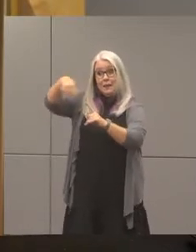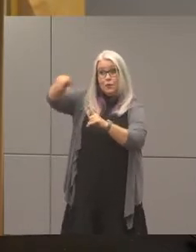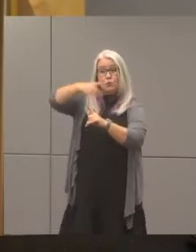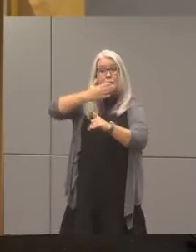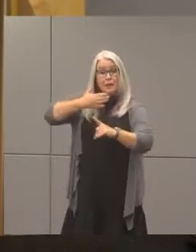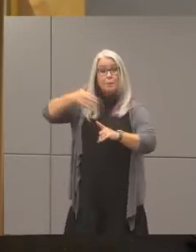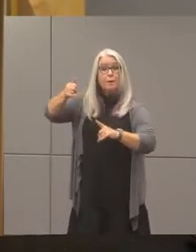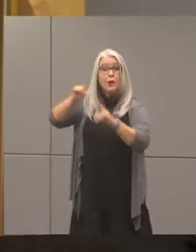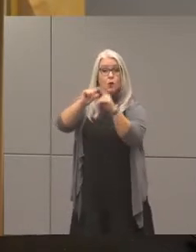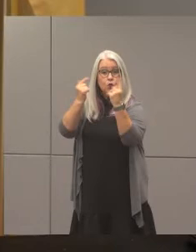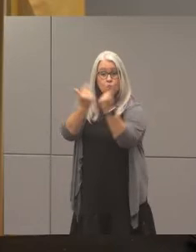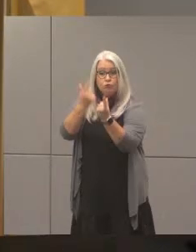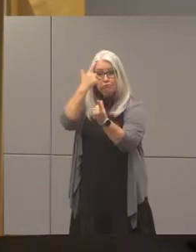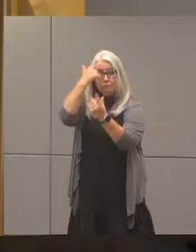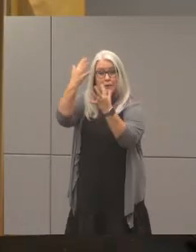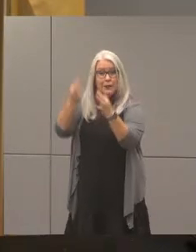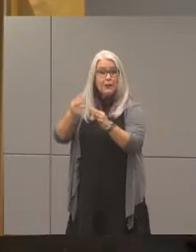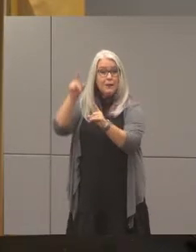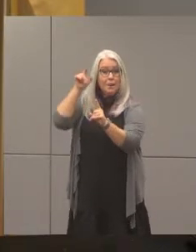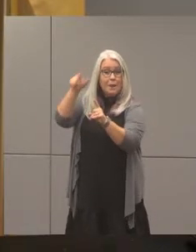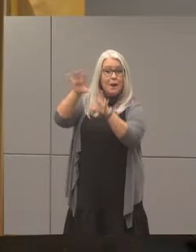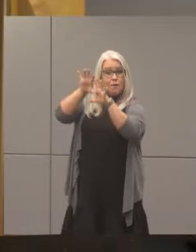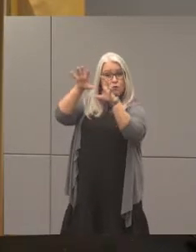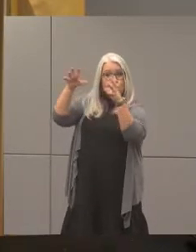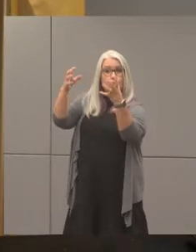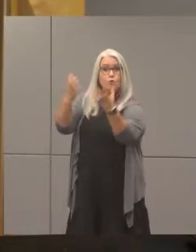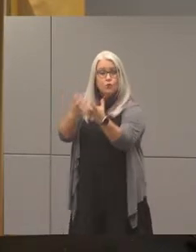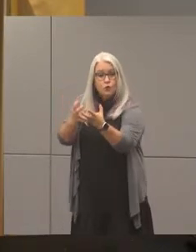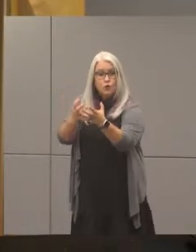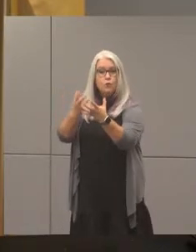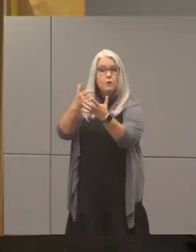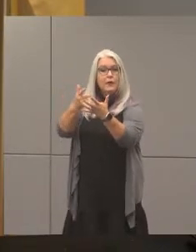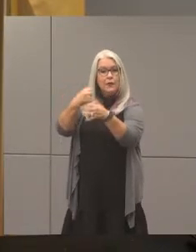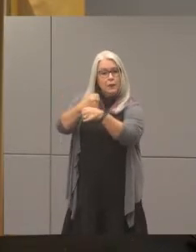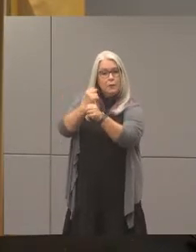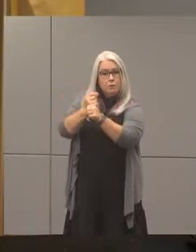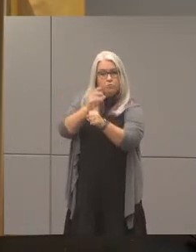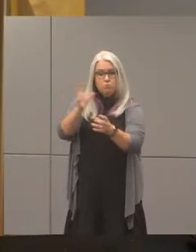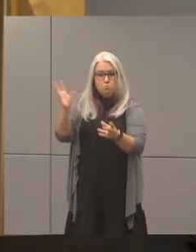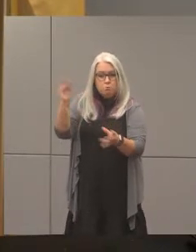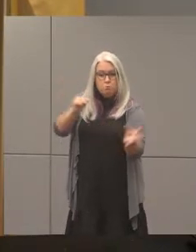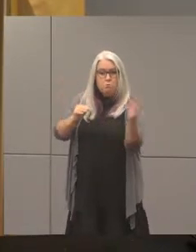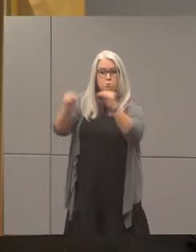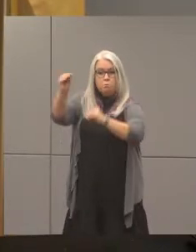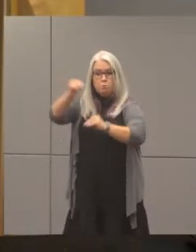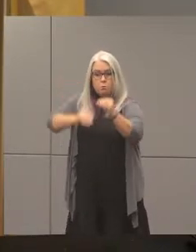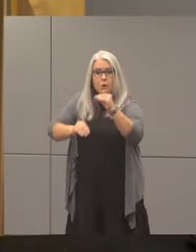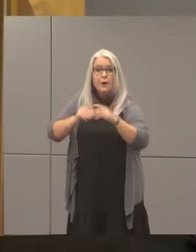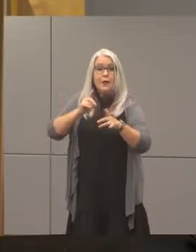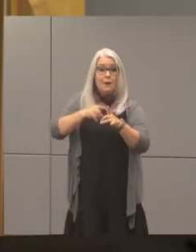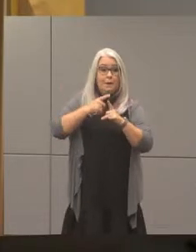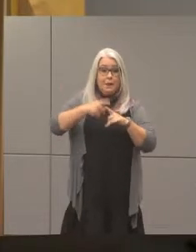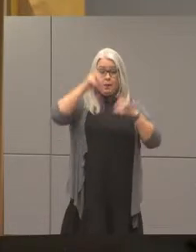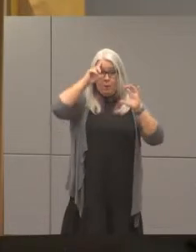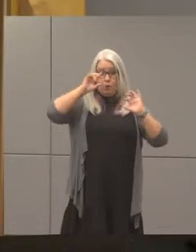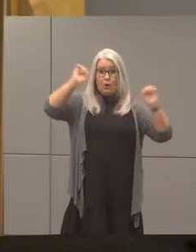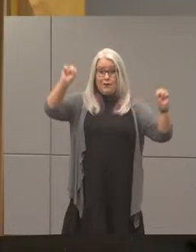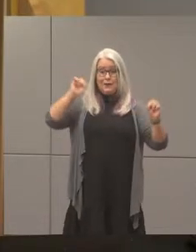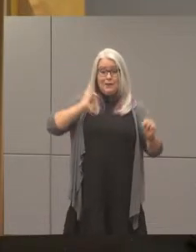on putting that together as a consortium than the president's doing anything with